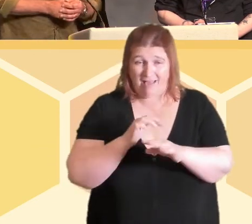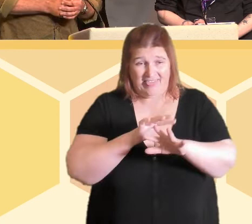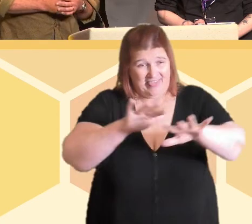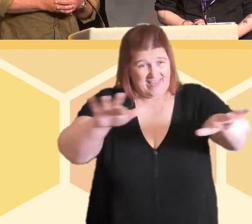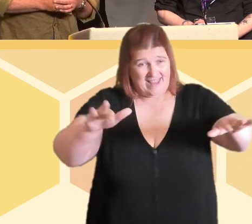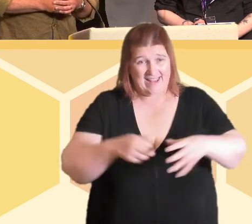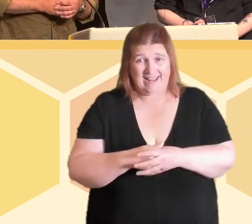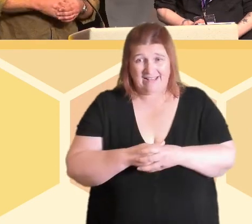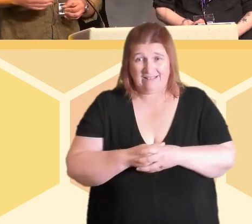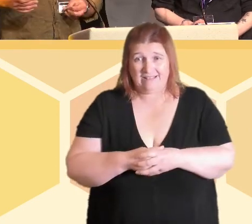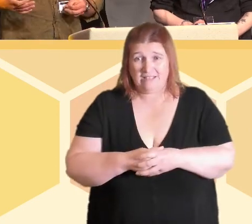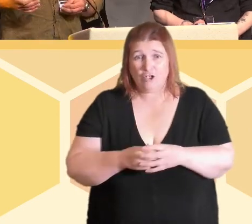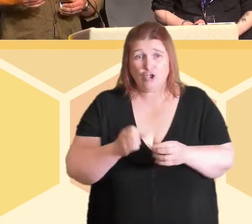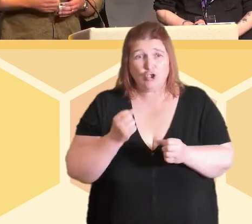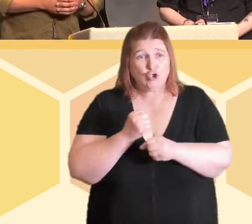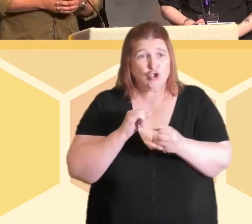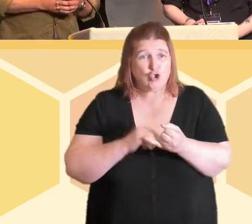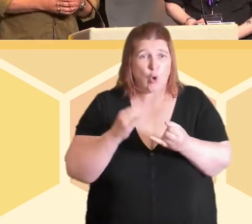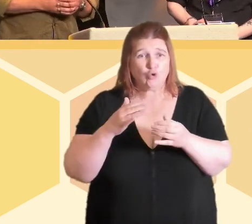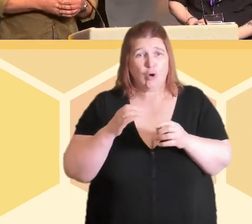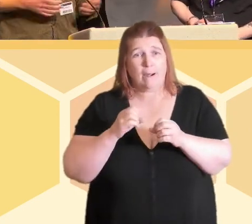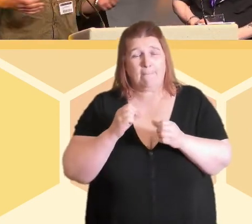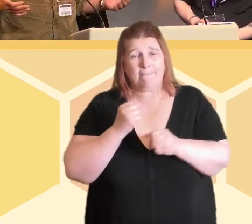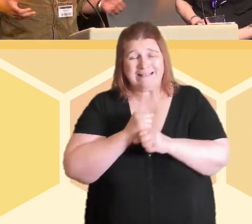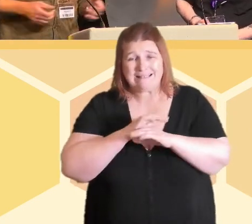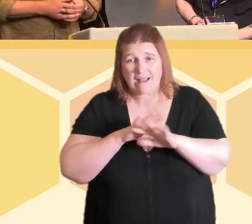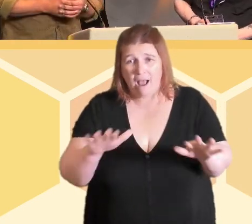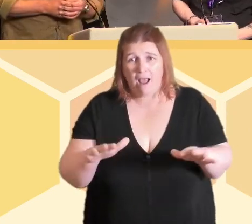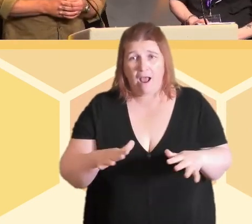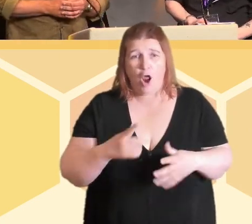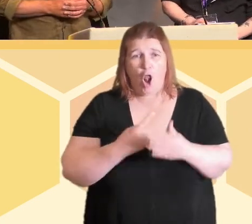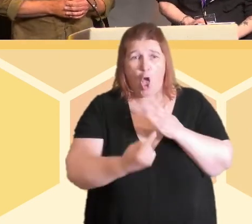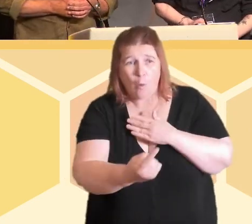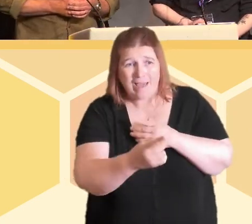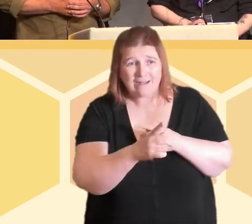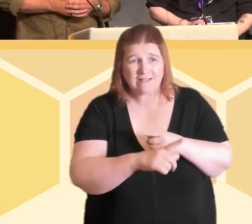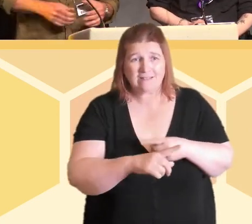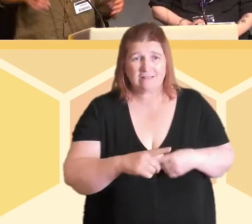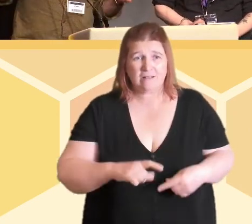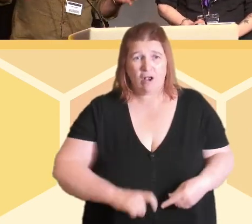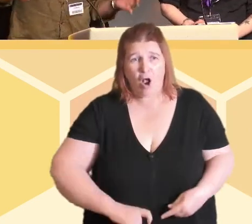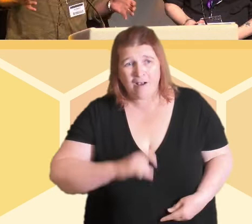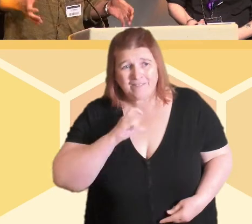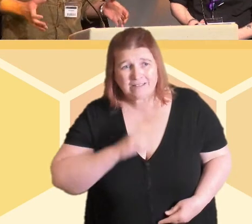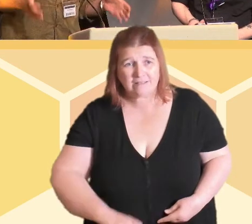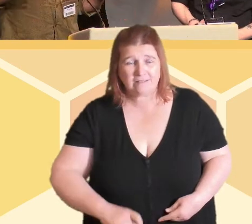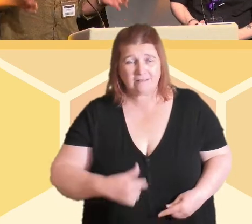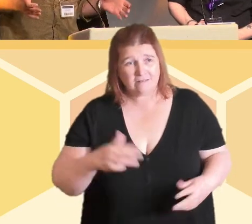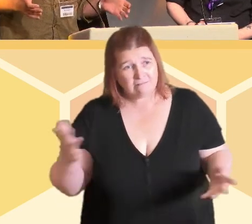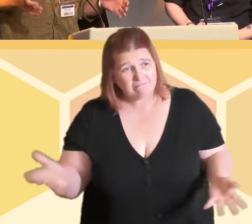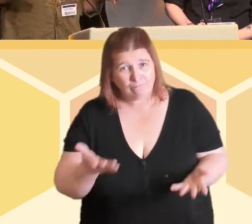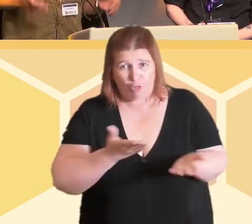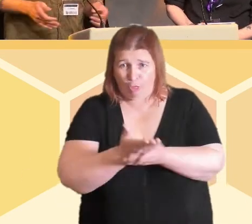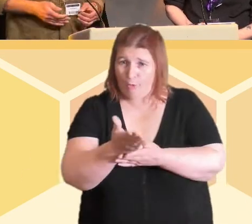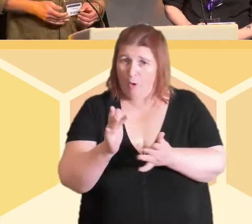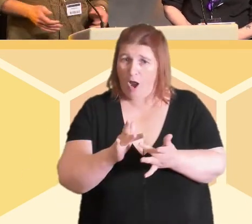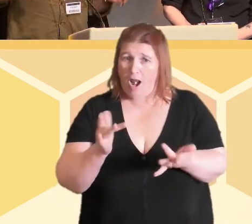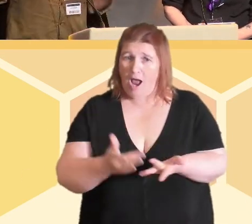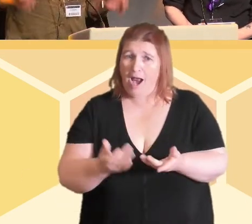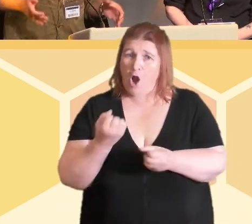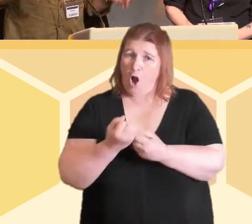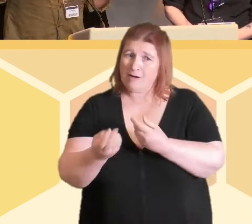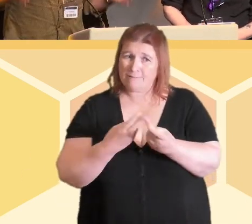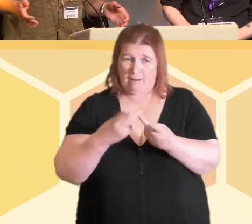made with social media and mental ill health, with loneliness and self-esteem. How can we be